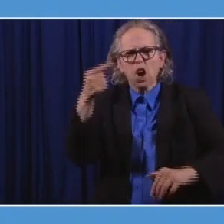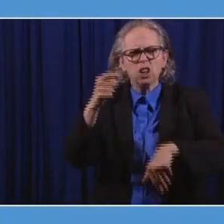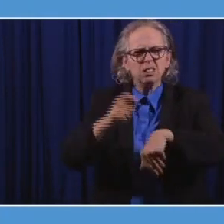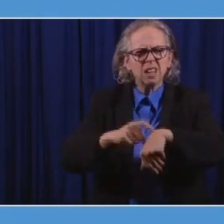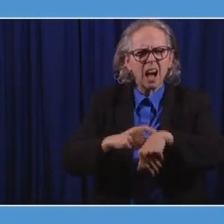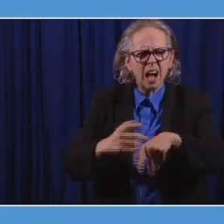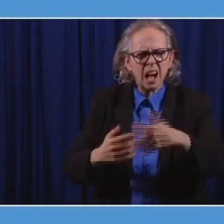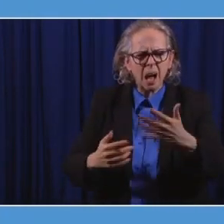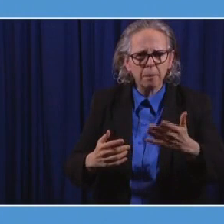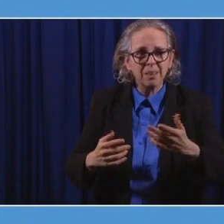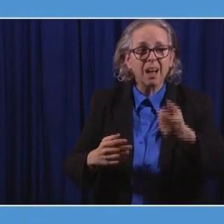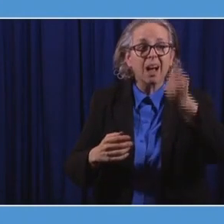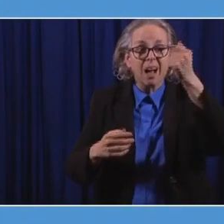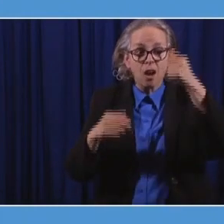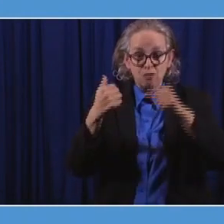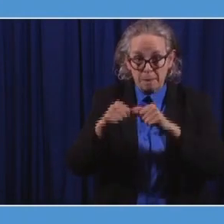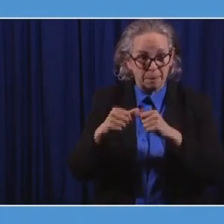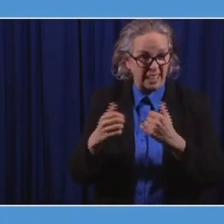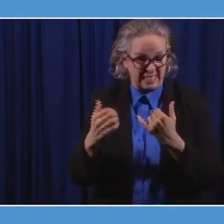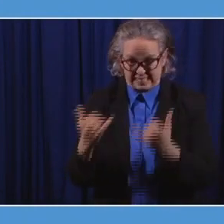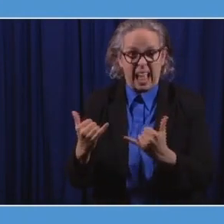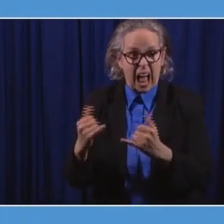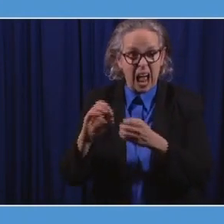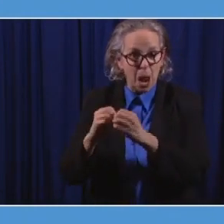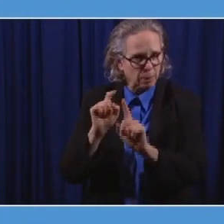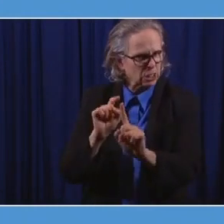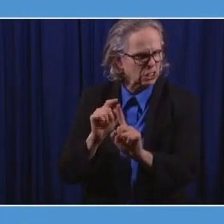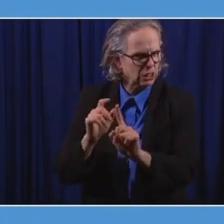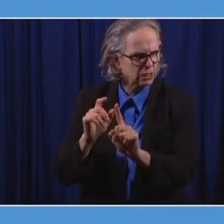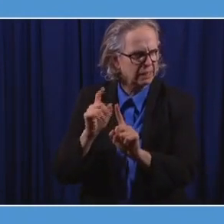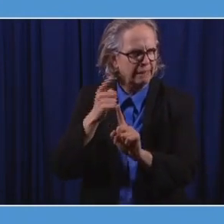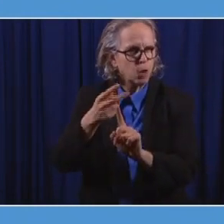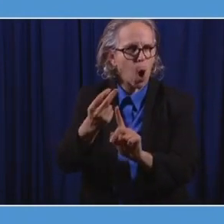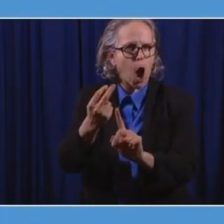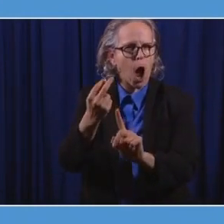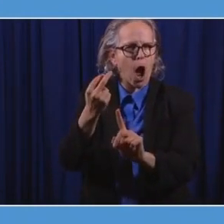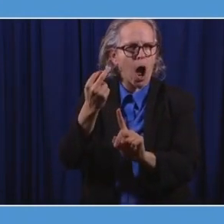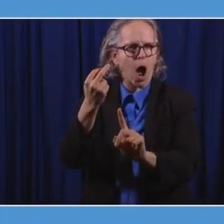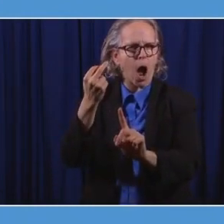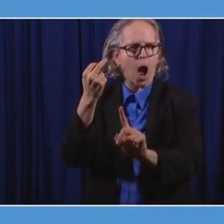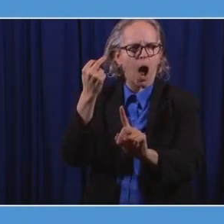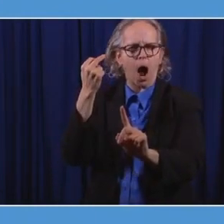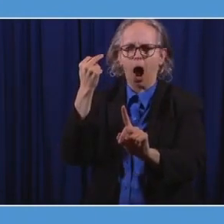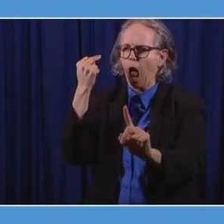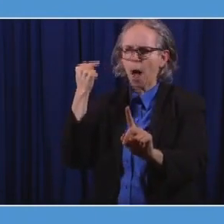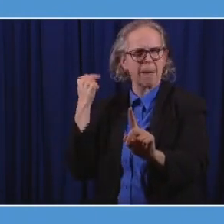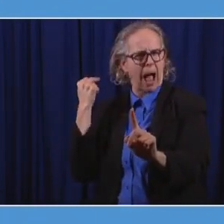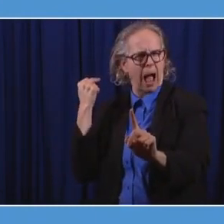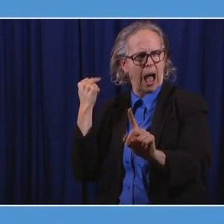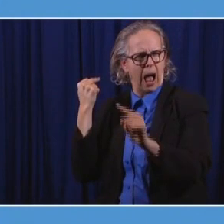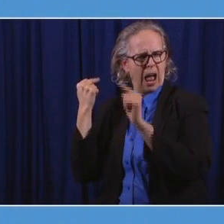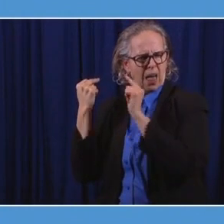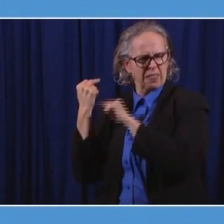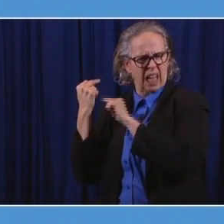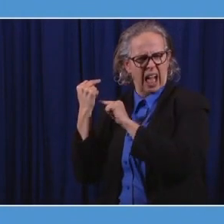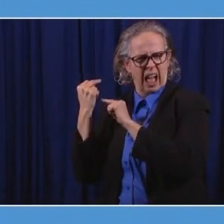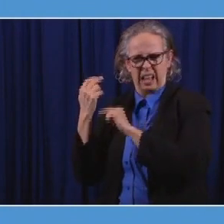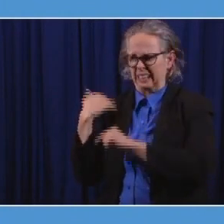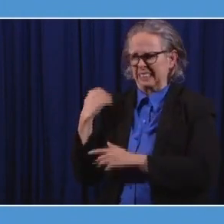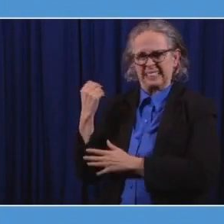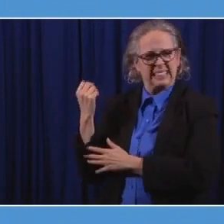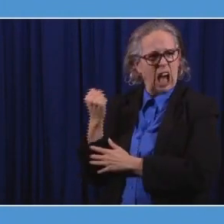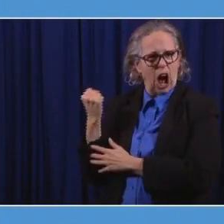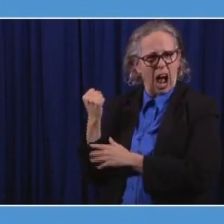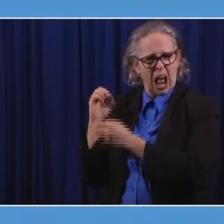new cases, our figure is about 25% higher than the second highest date, which we reported just last Saturday. It's